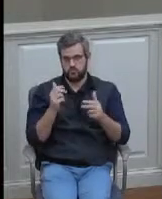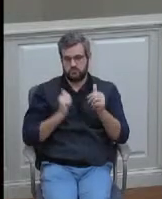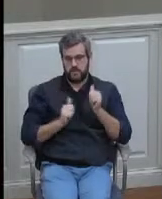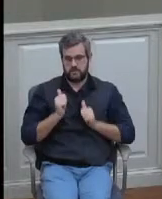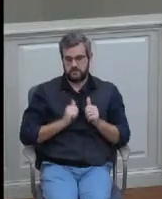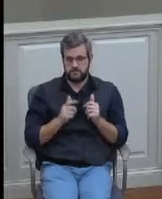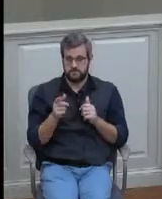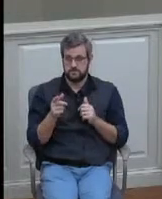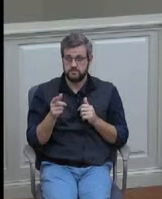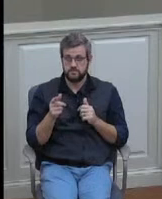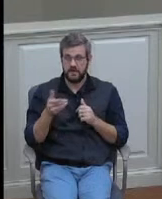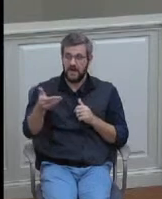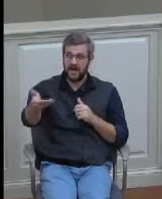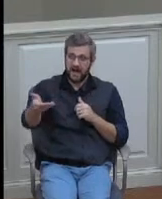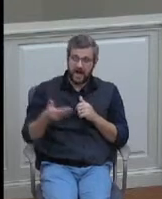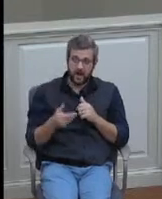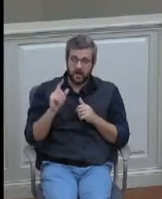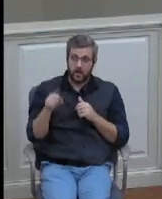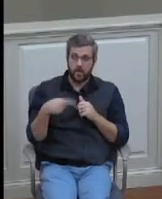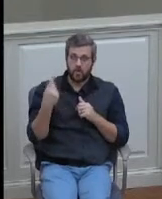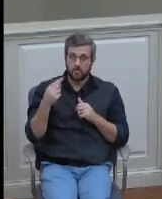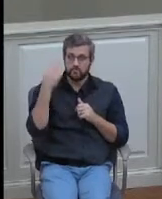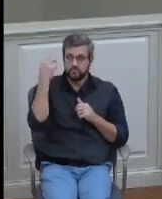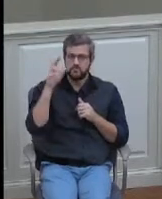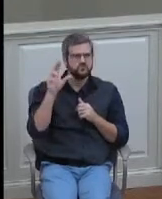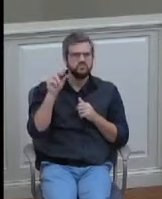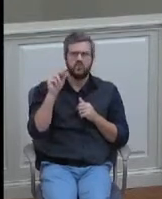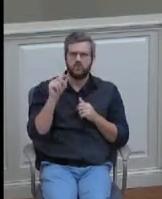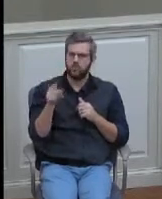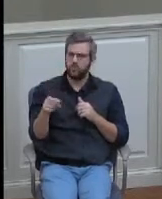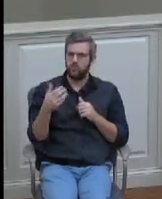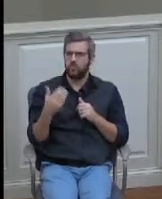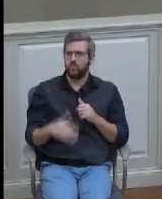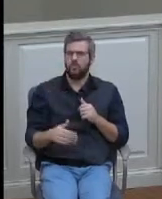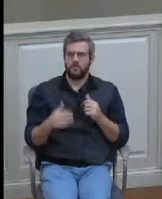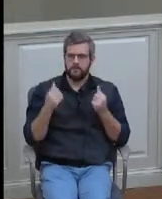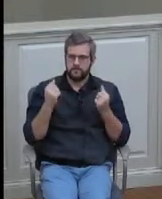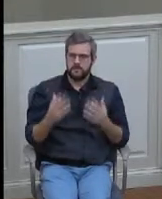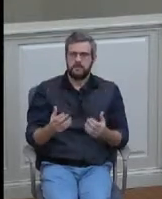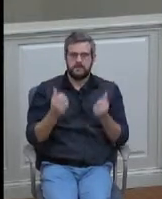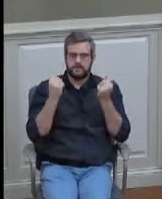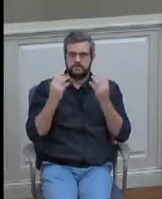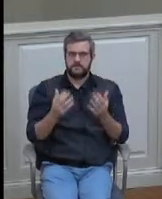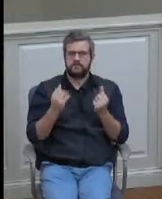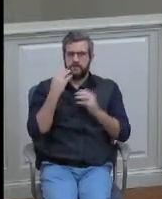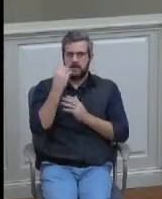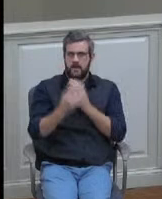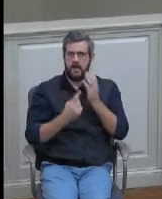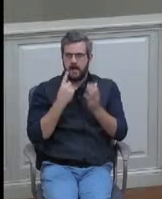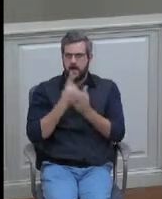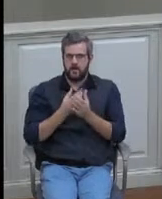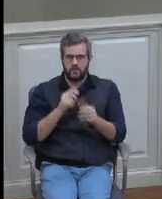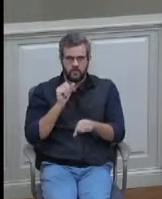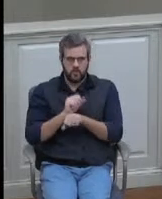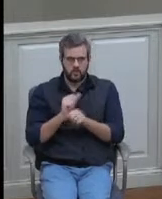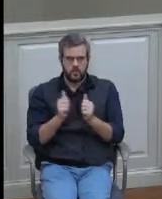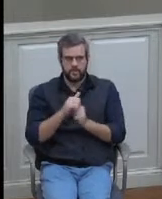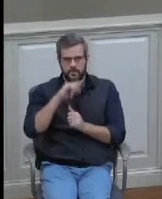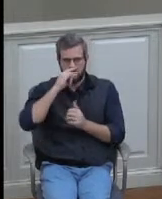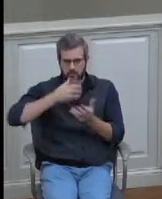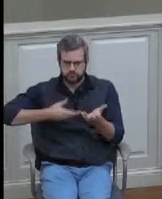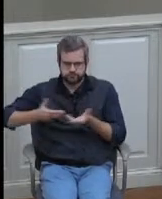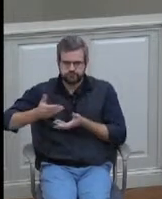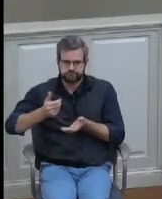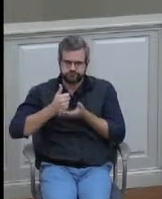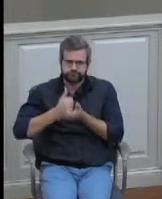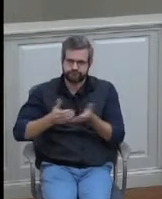doing that because we hired her, so to speak, to do it. She spent so many more hours working with these kids and nurturing these young